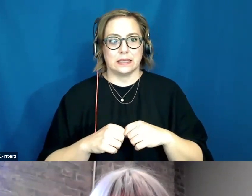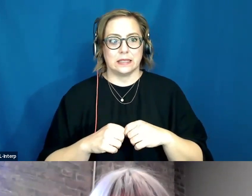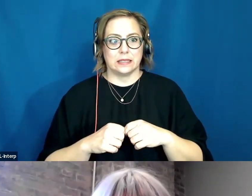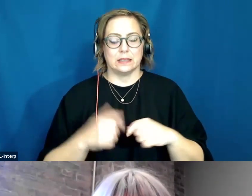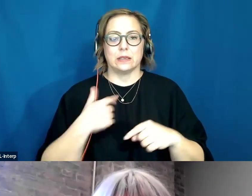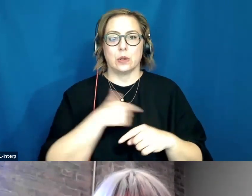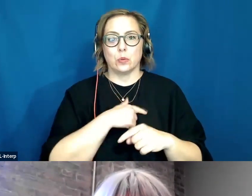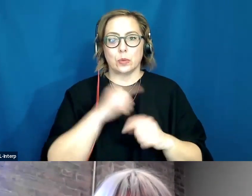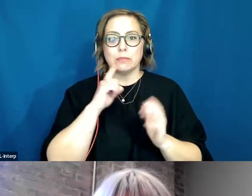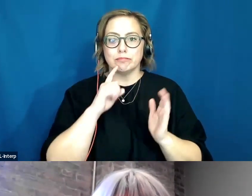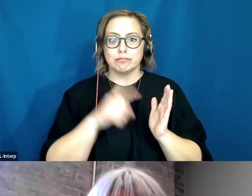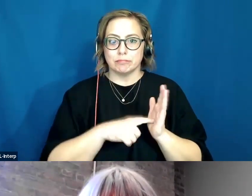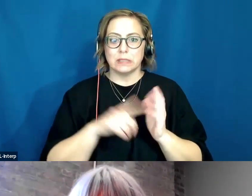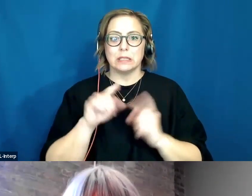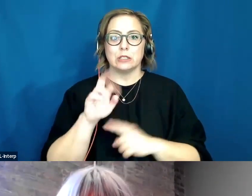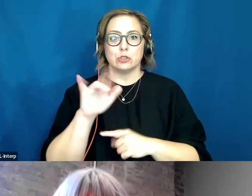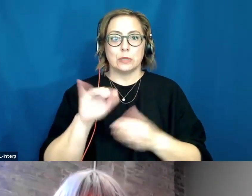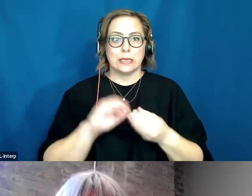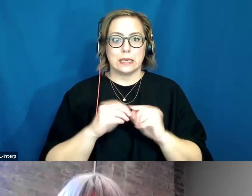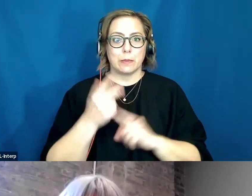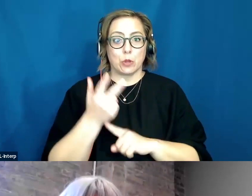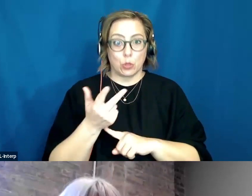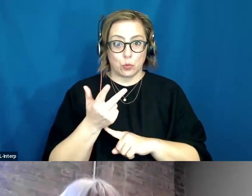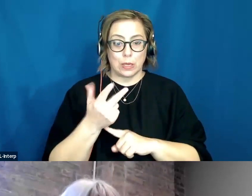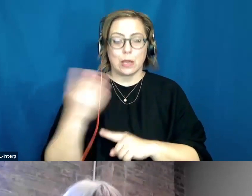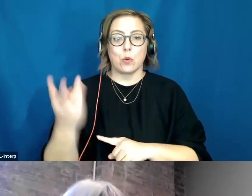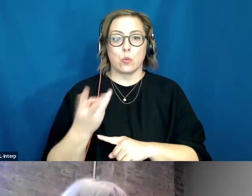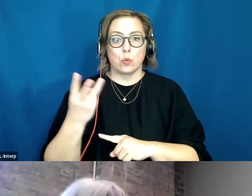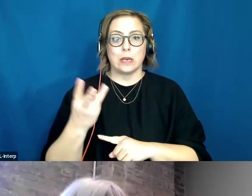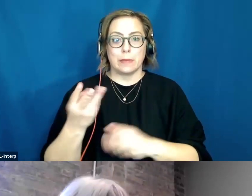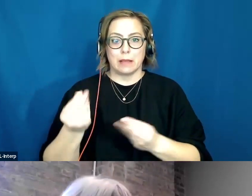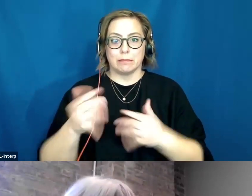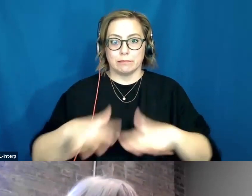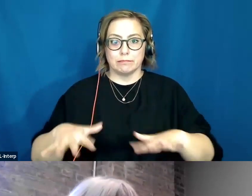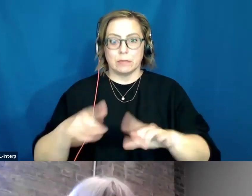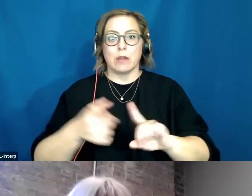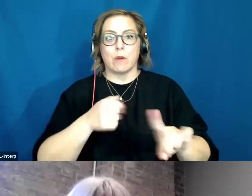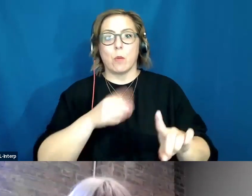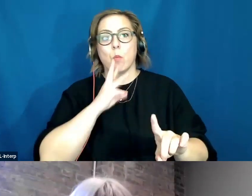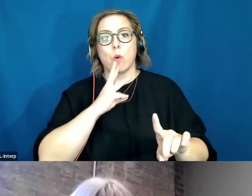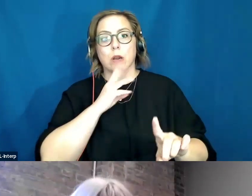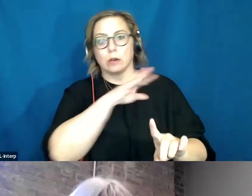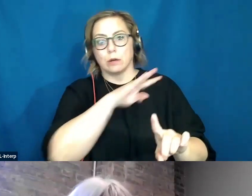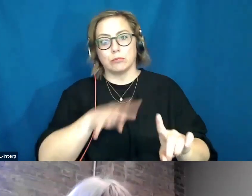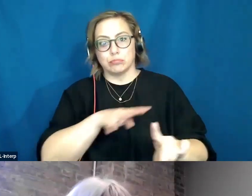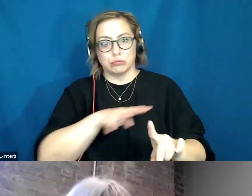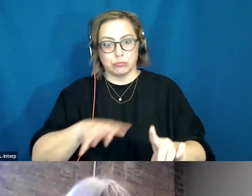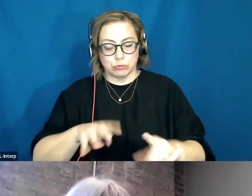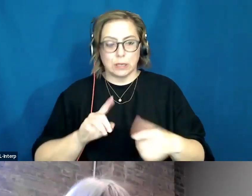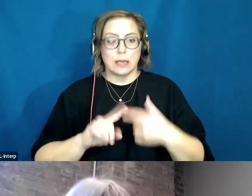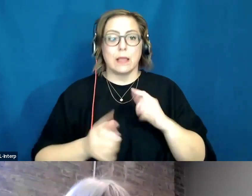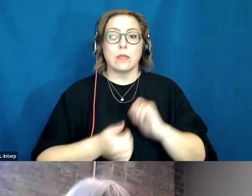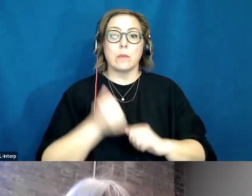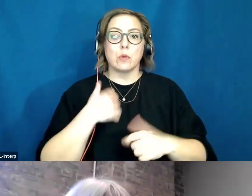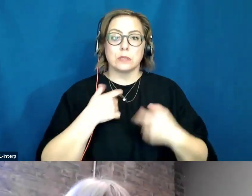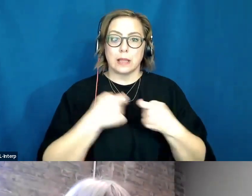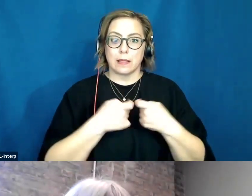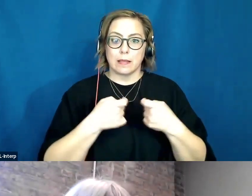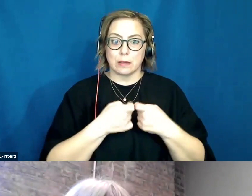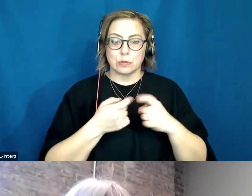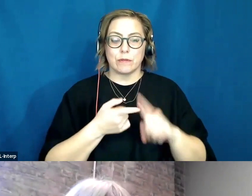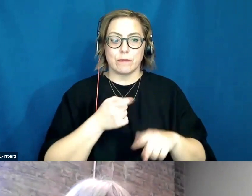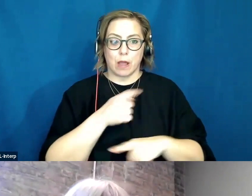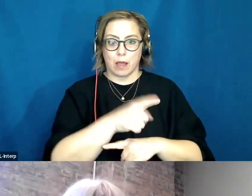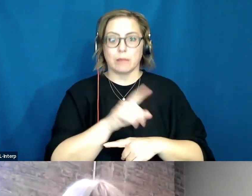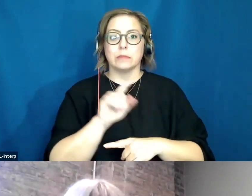We note that Treaty 3 is where Winnipeg receives its water supply and that most of our electricity is taken